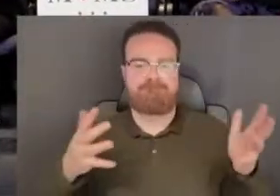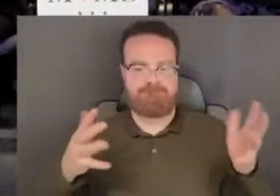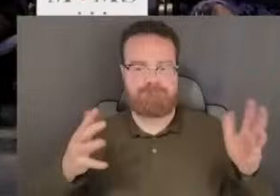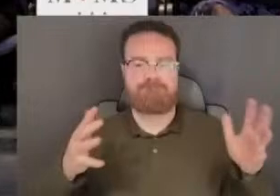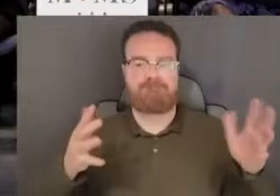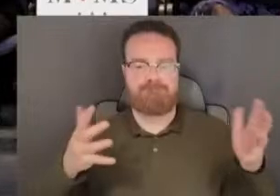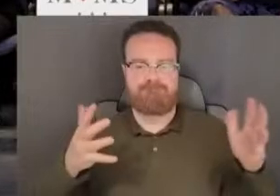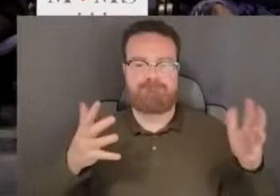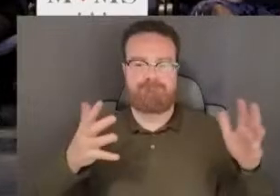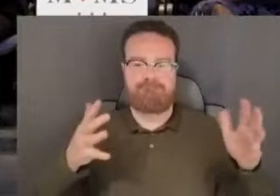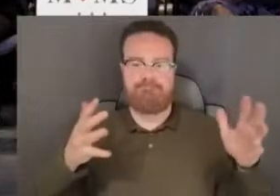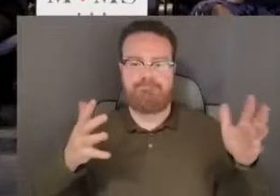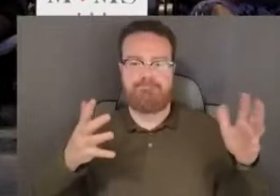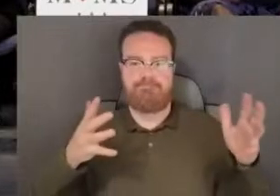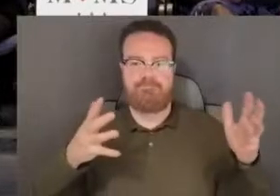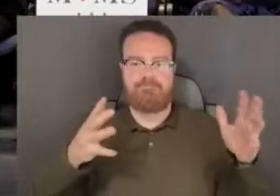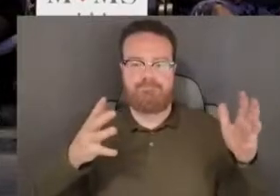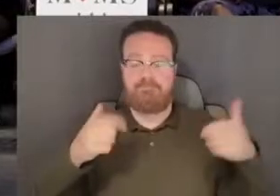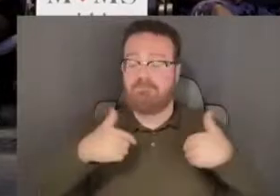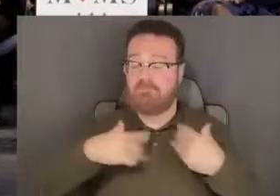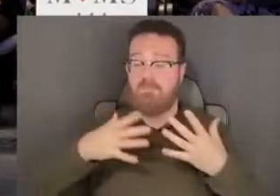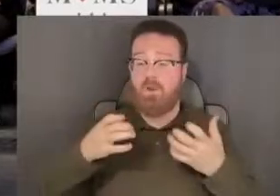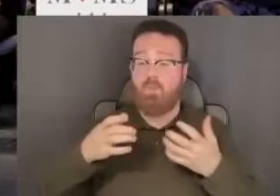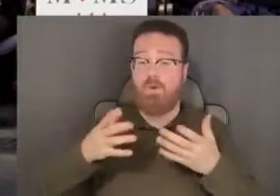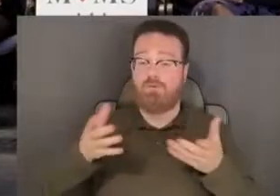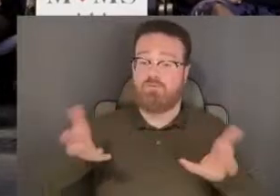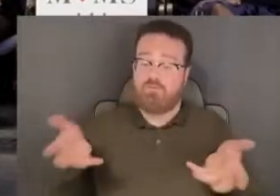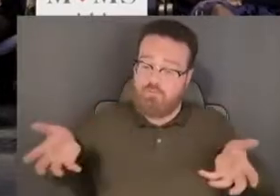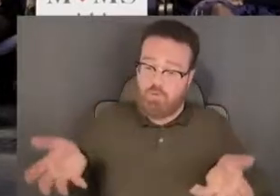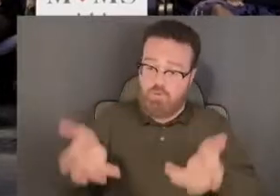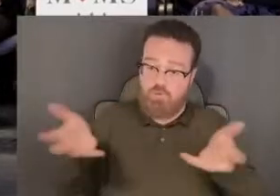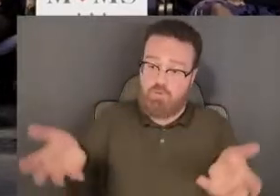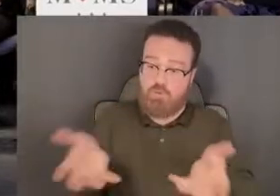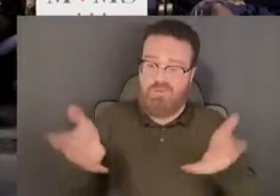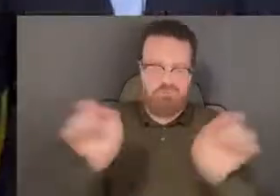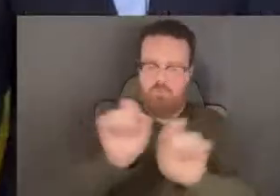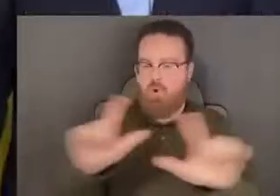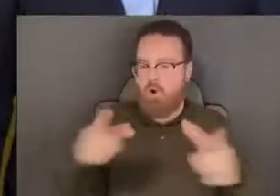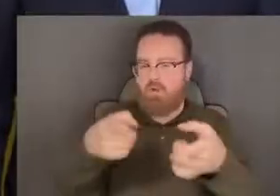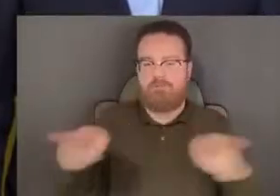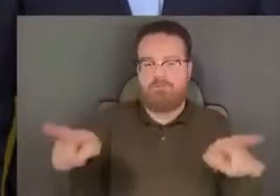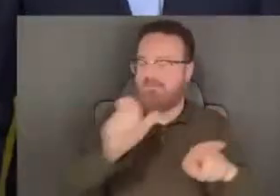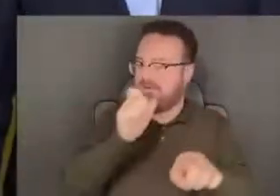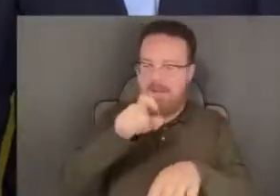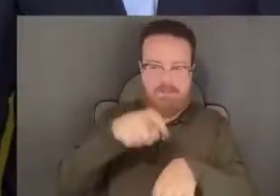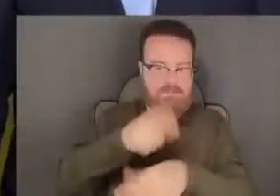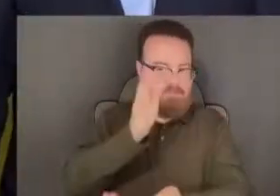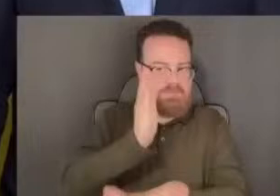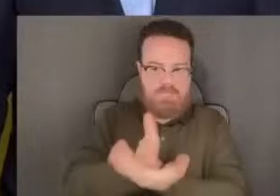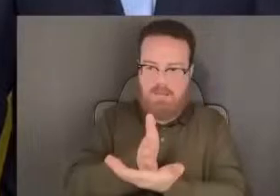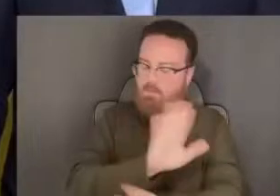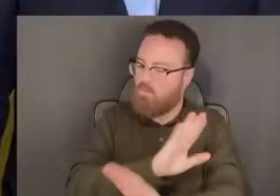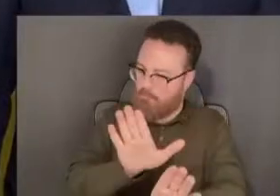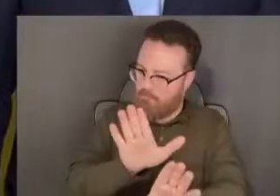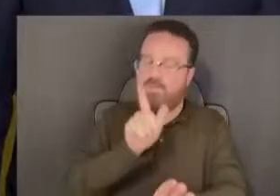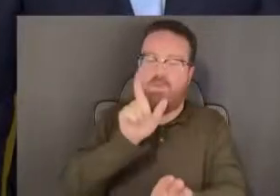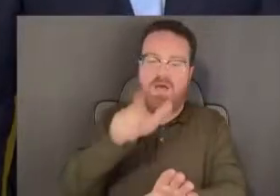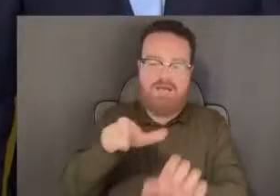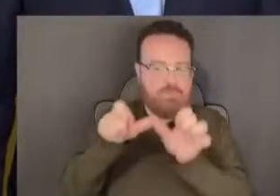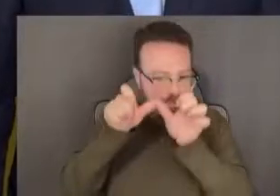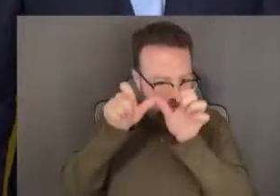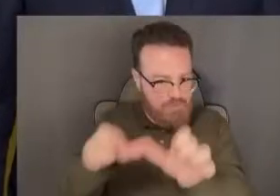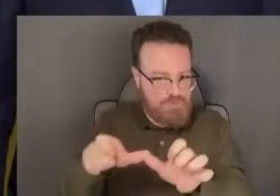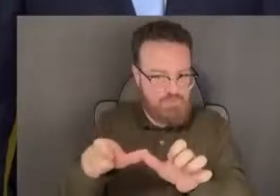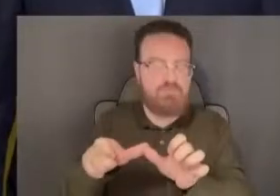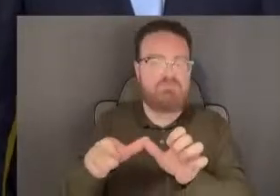And I just want to urge all of you, it's not the time to stop. It's the time to redouble your efforts, because we have